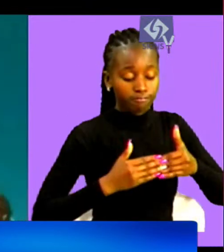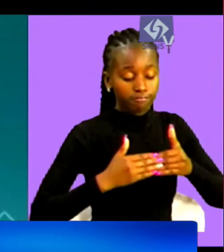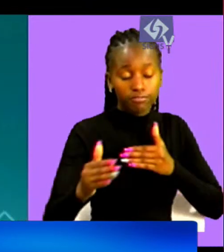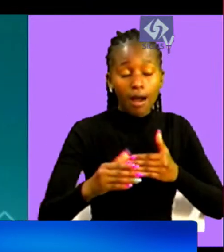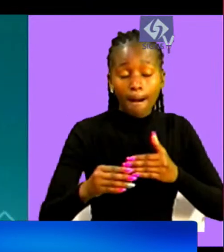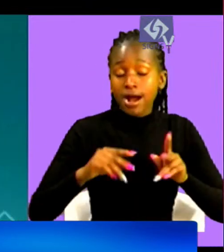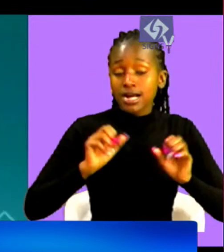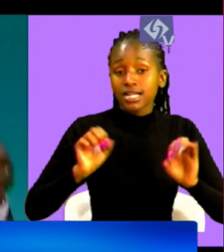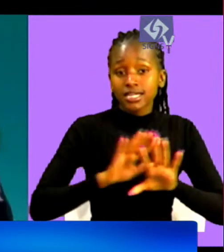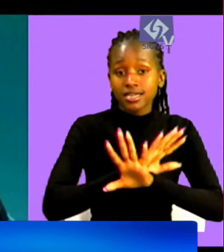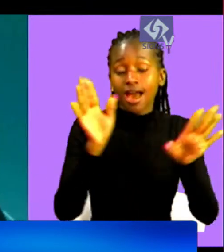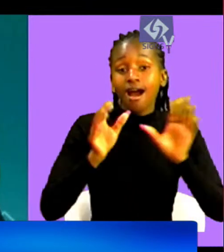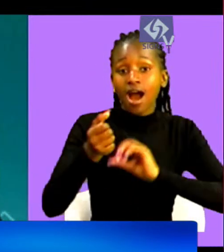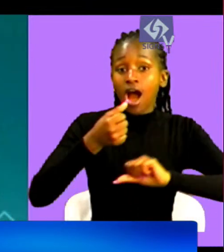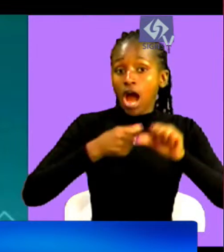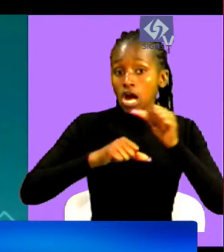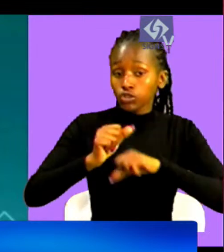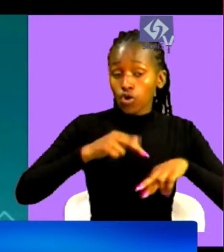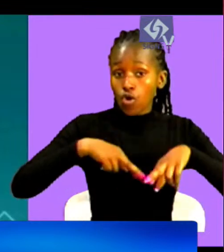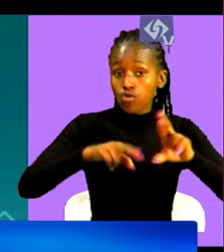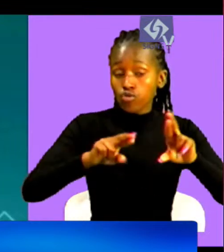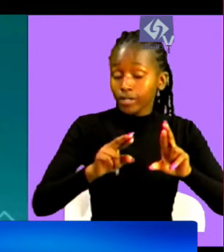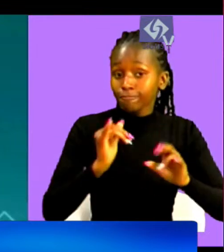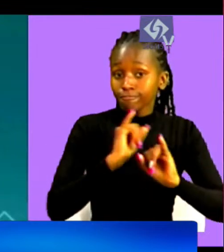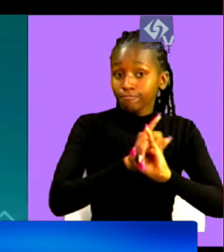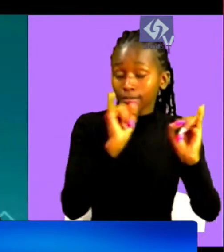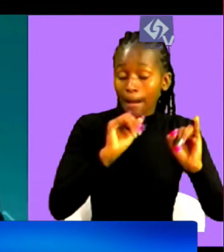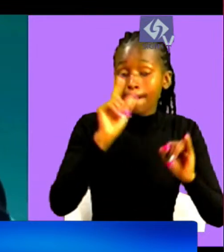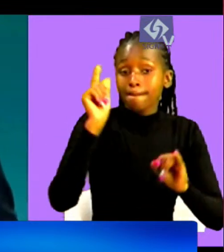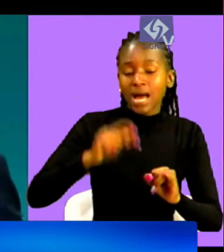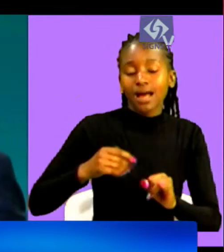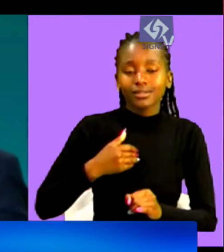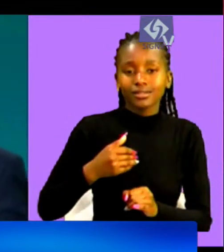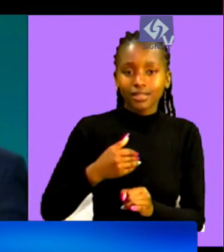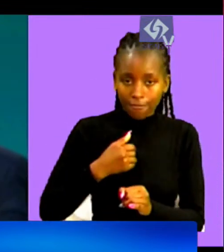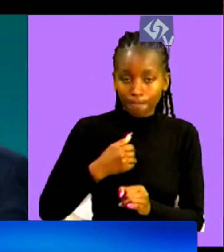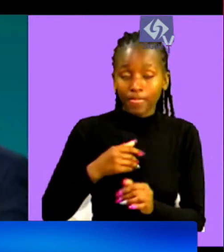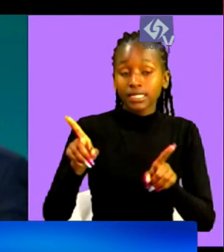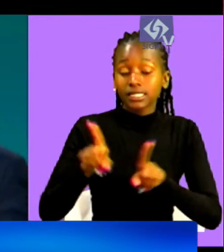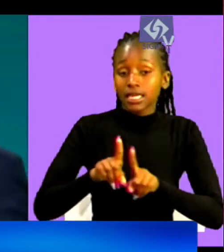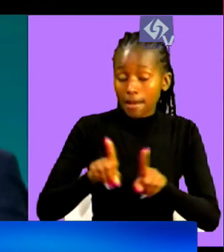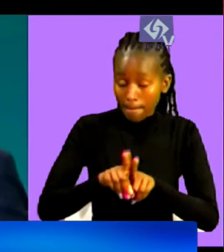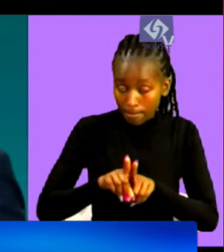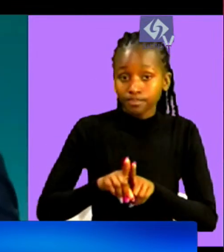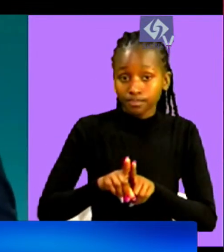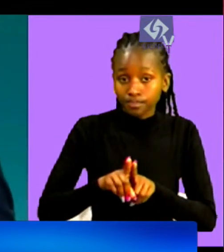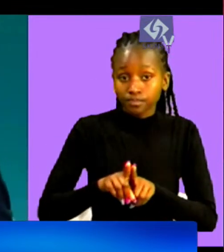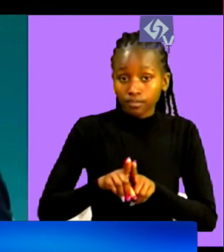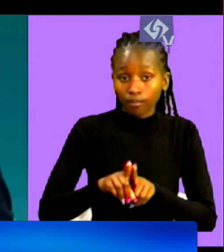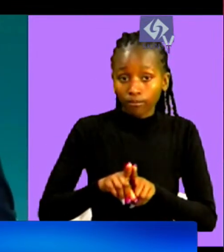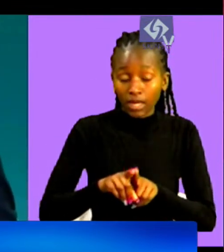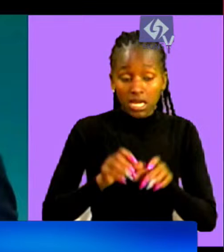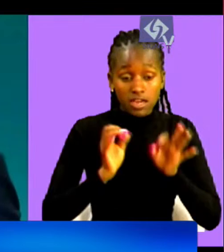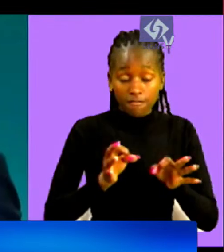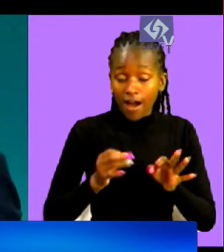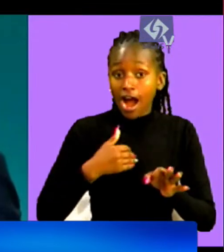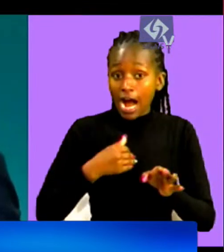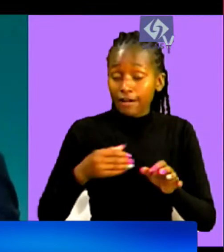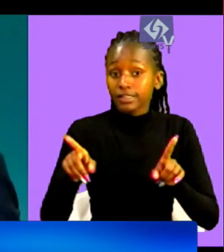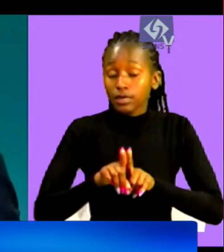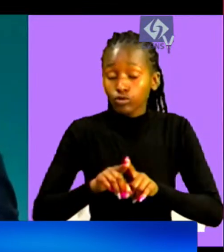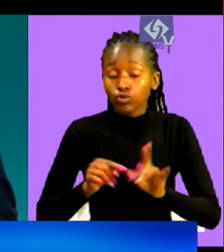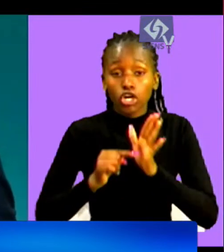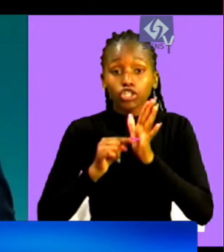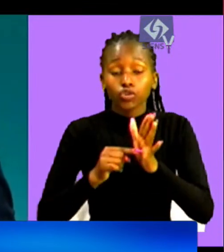actionable roadmaps for implementations are required. In turn, these call for a unified global